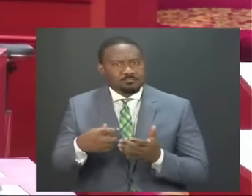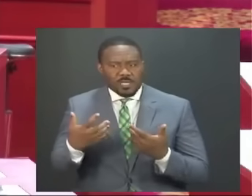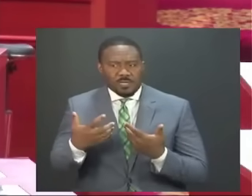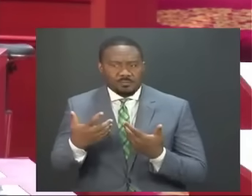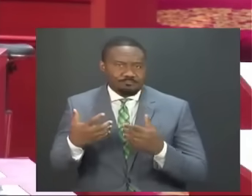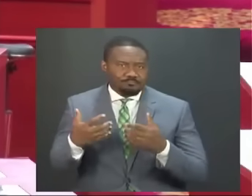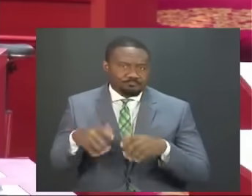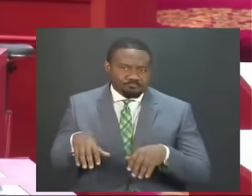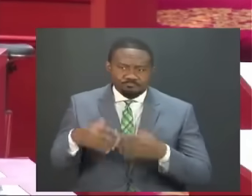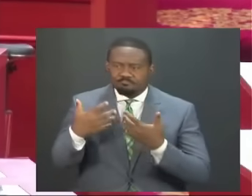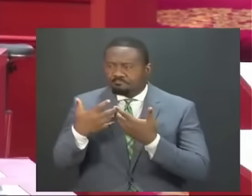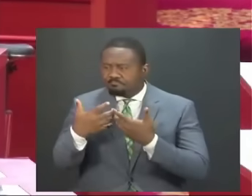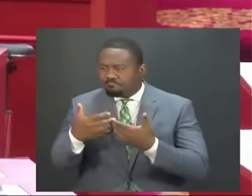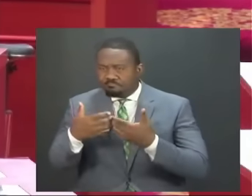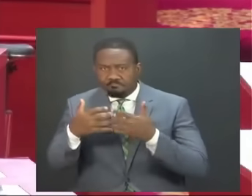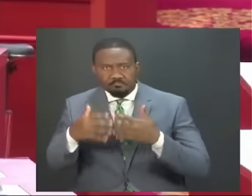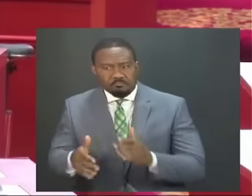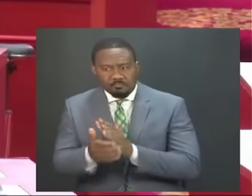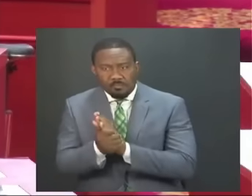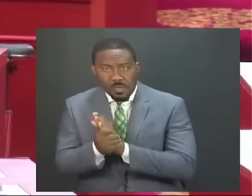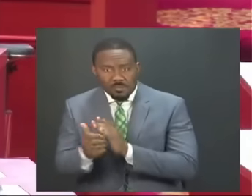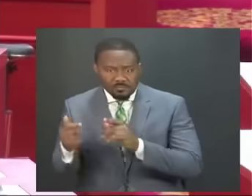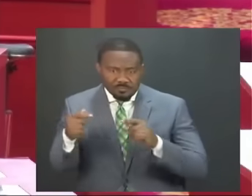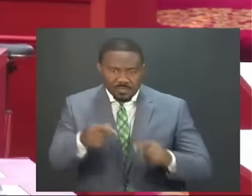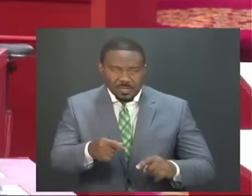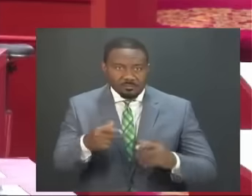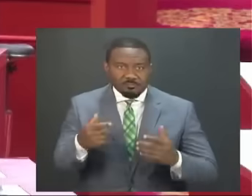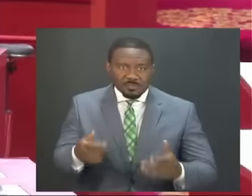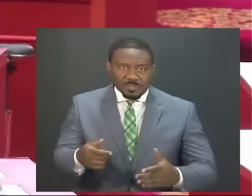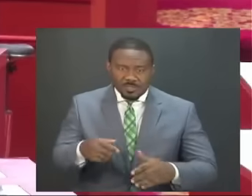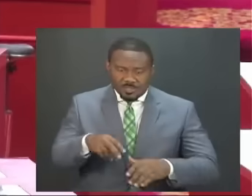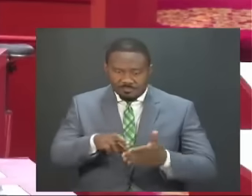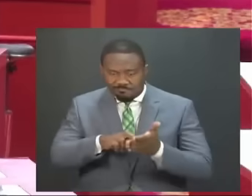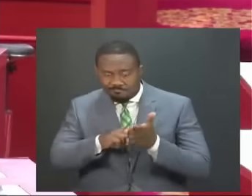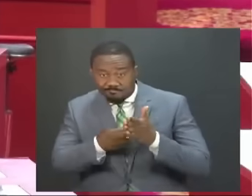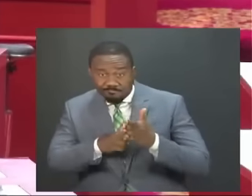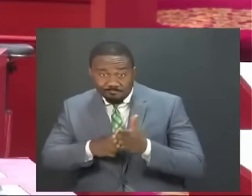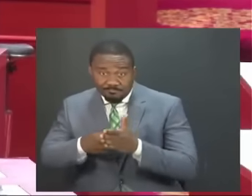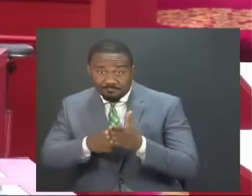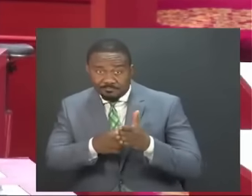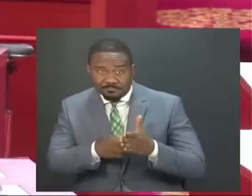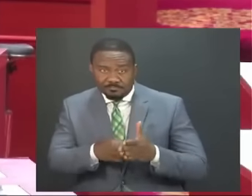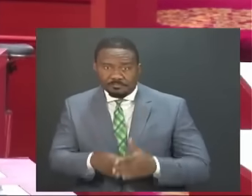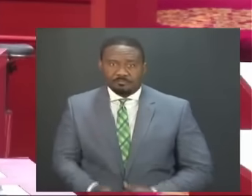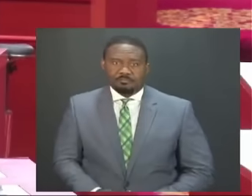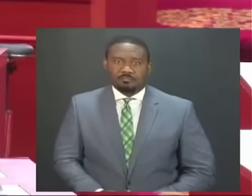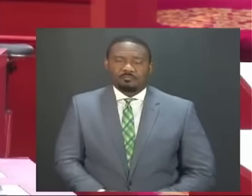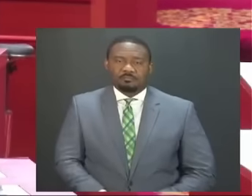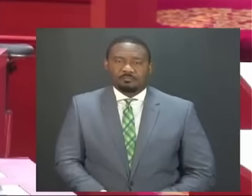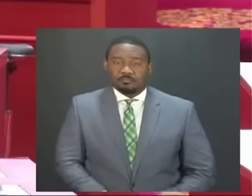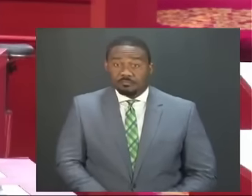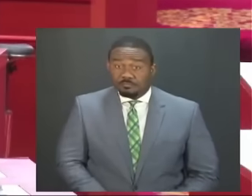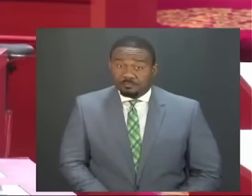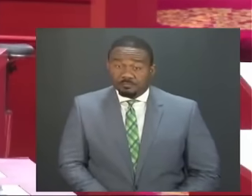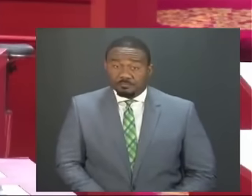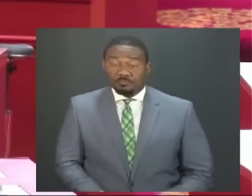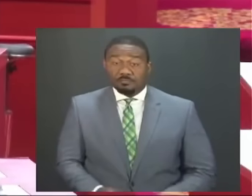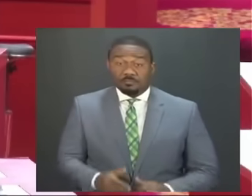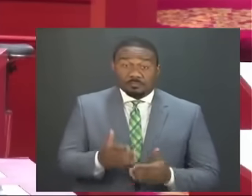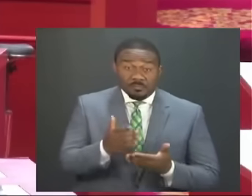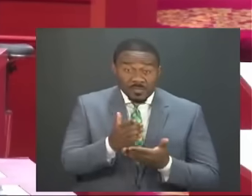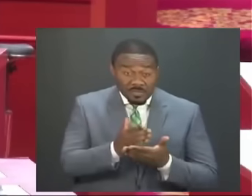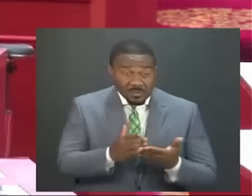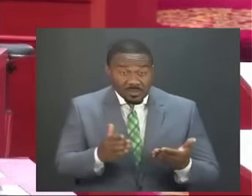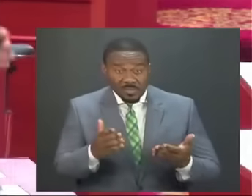we need to monitor the use of the elevators. Some elevators have been preserved